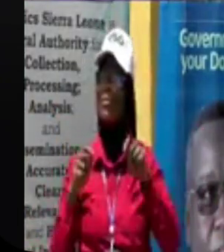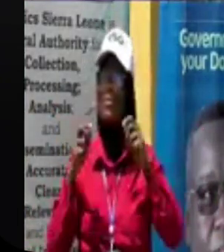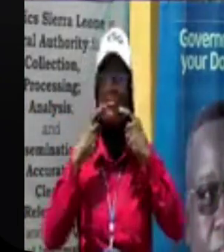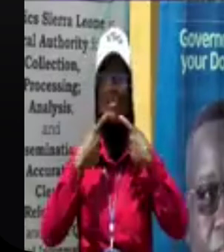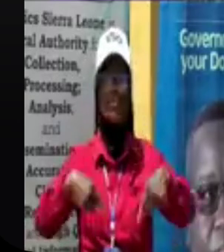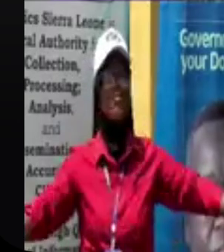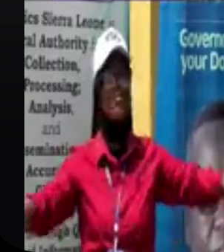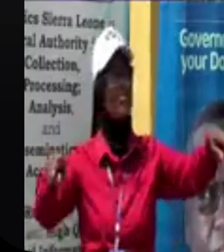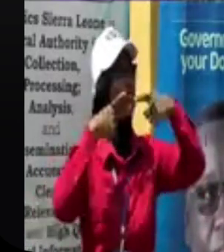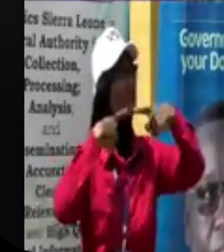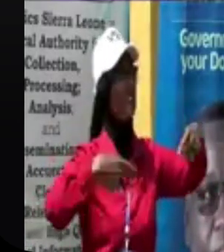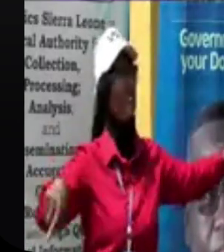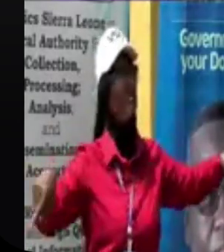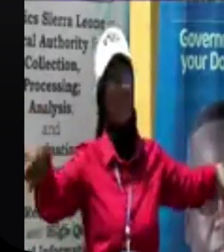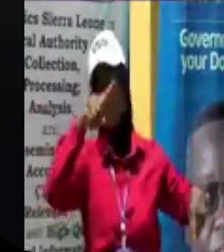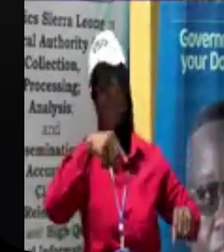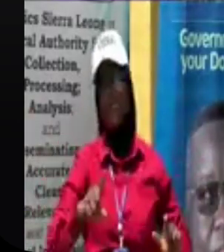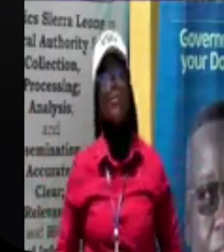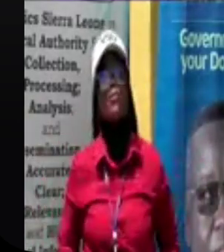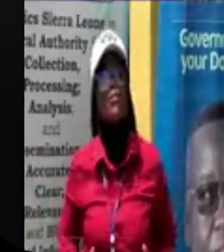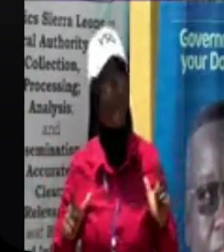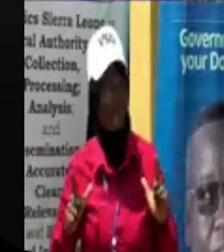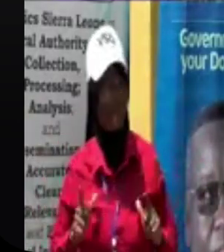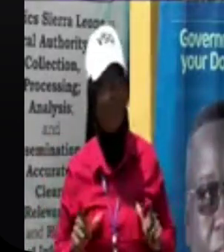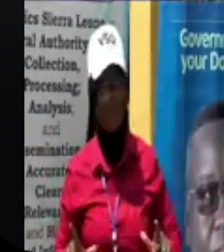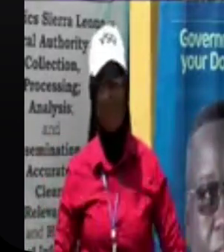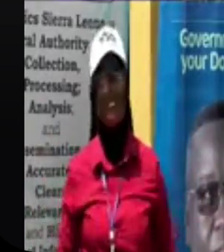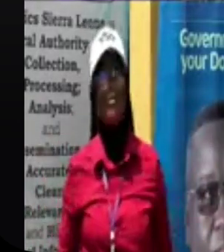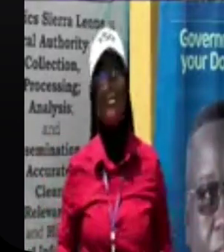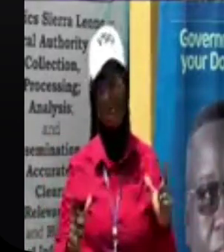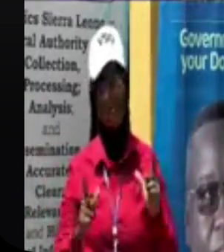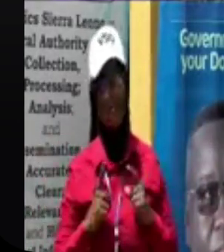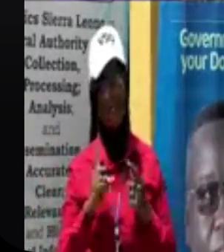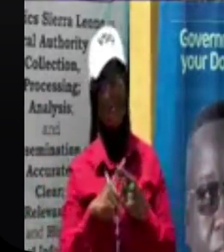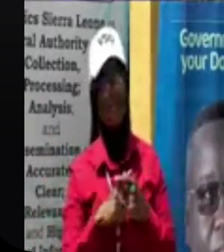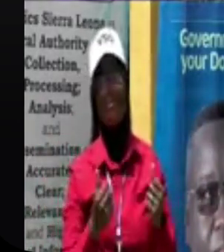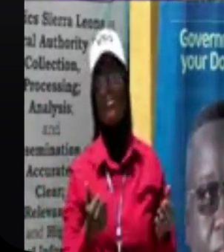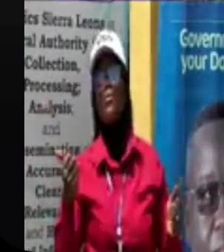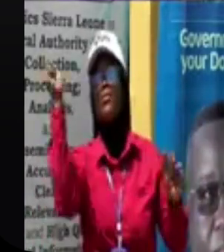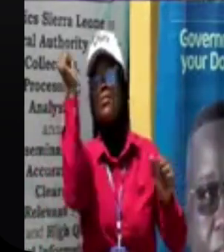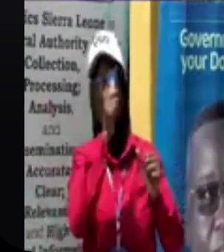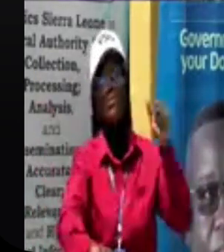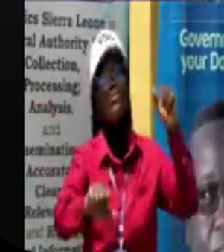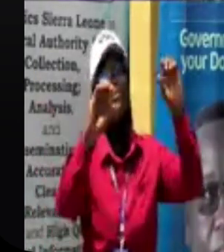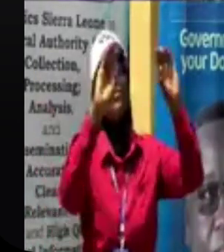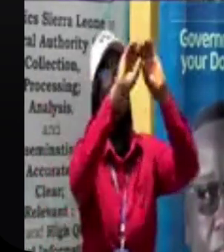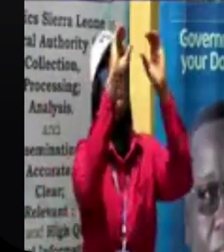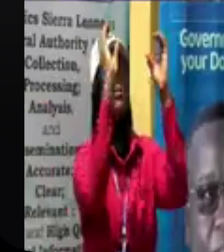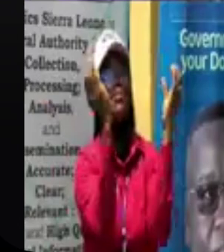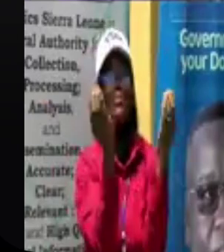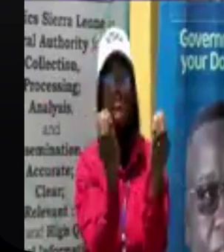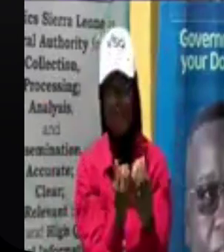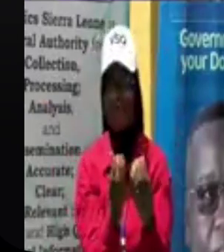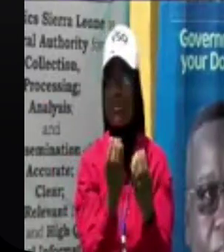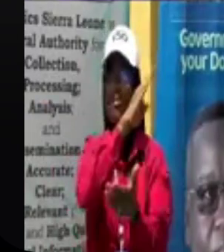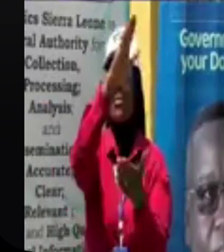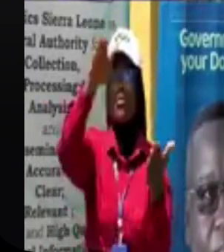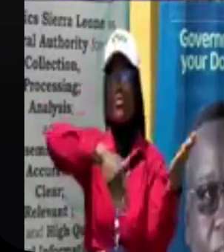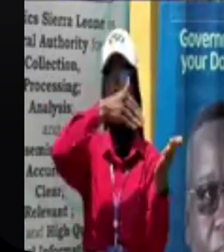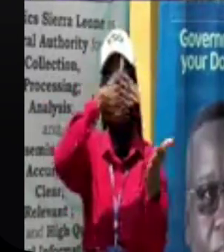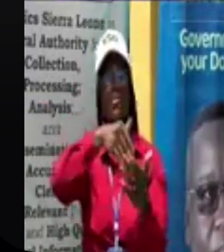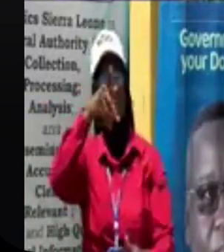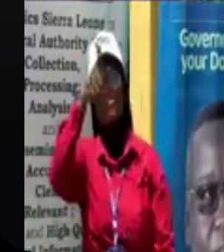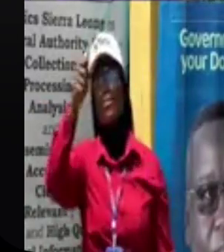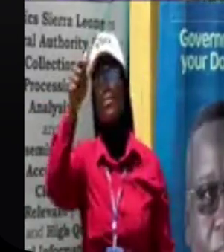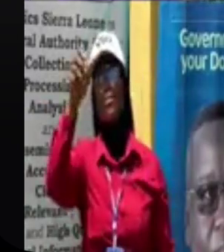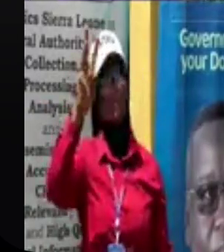platform that we carry live. We did live right now to every single community station at Kambia. So the people of Kambia, the one